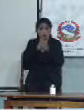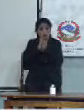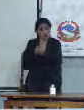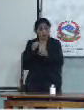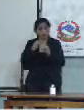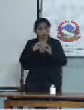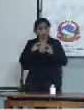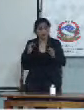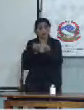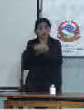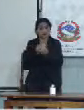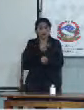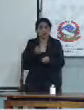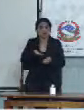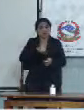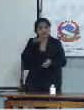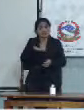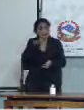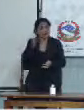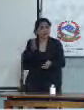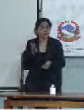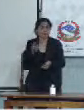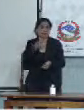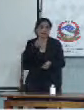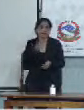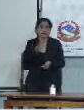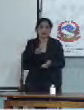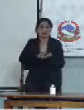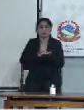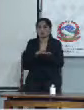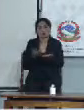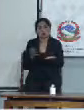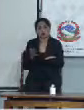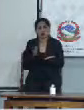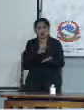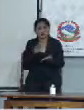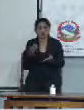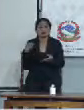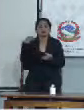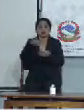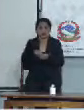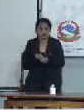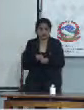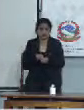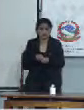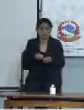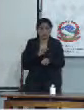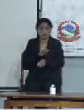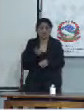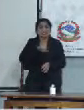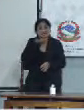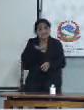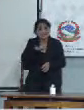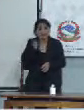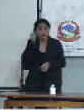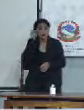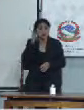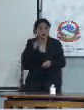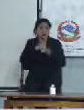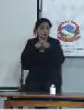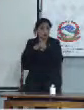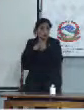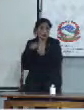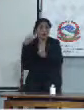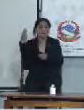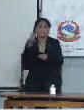are learning. When the students are participating and learning, then only it will be fruitful, where the local government and the teachers in a local level